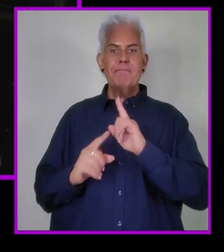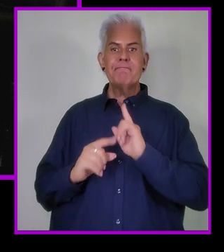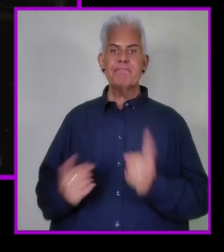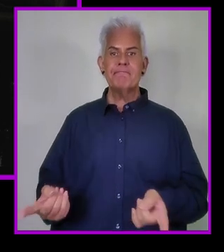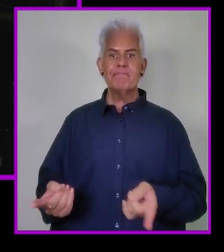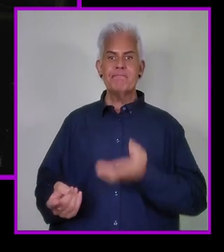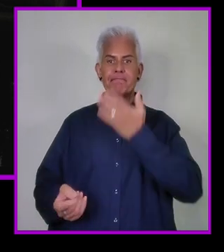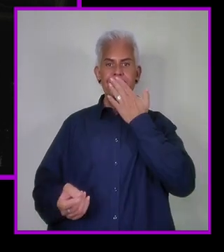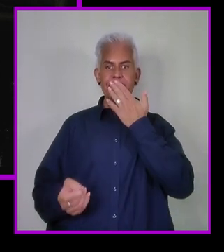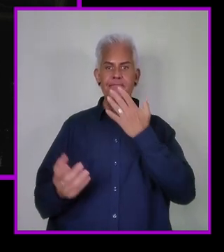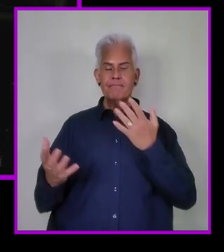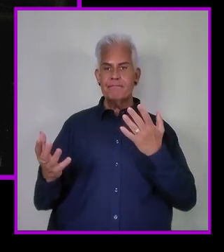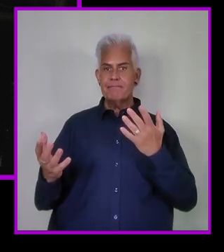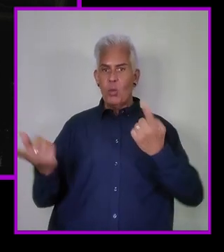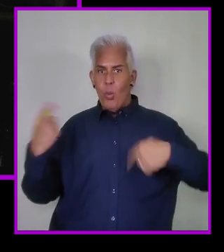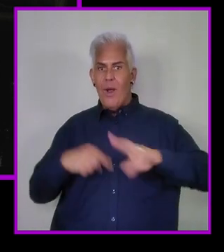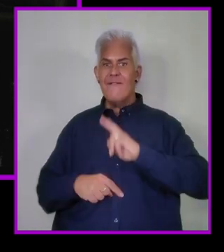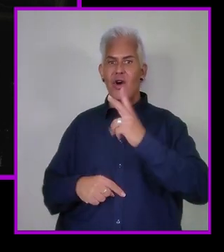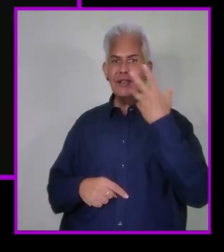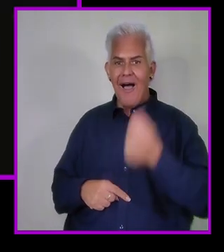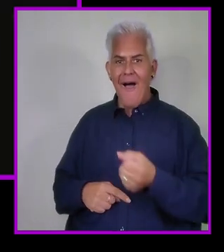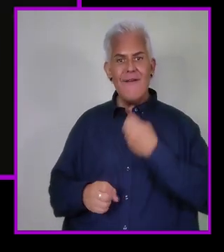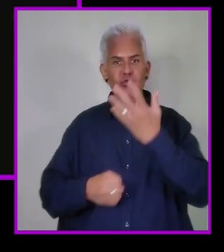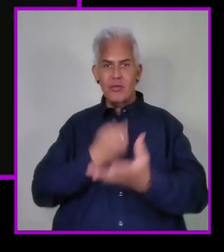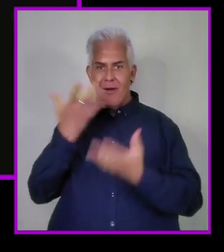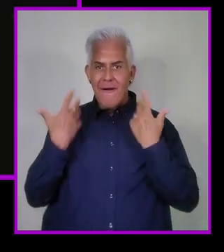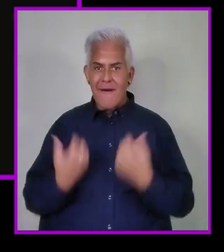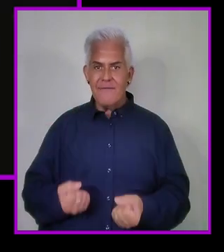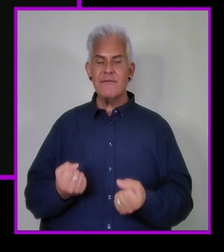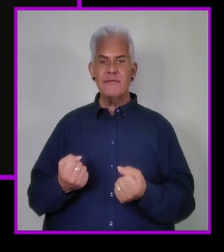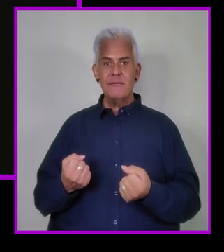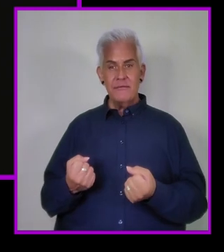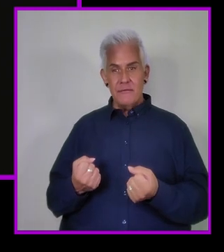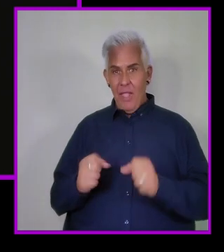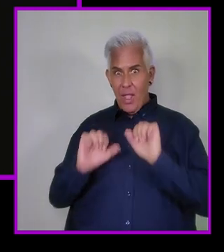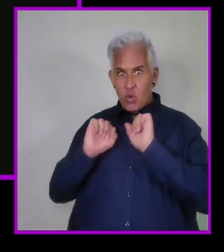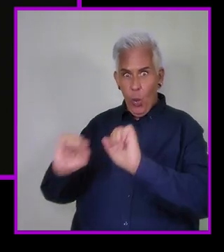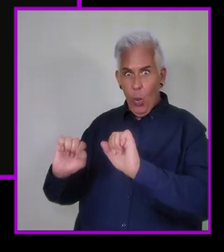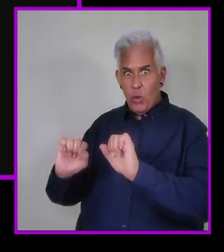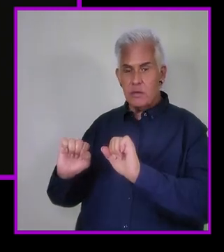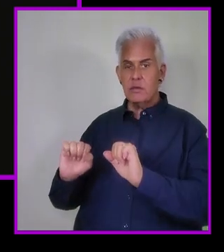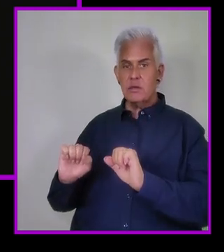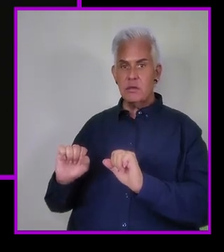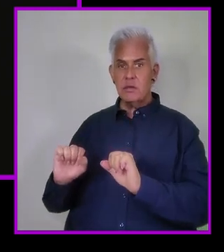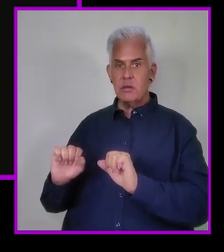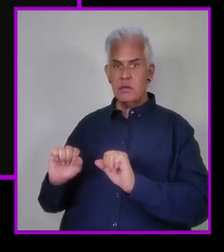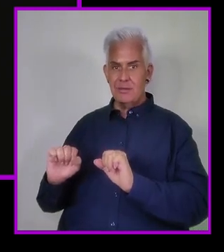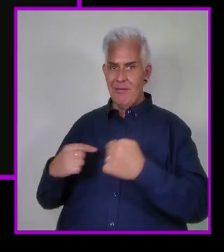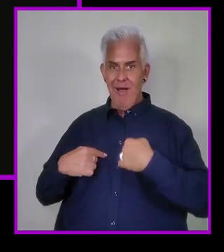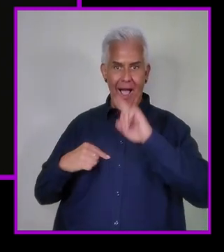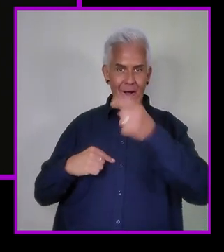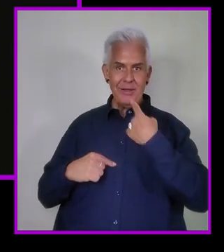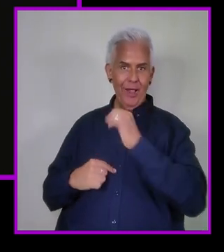every single person in this room has a voice. You've got a story to tell. There's stories that only you can tell. I can tell your story, only you can.